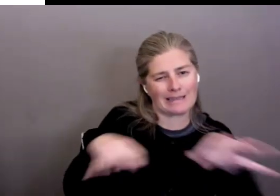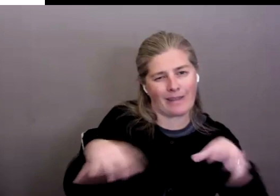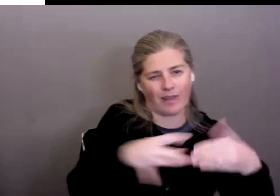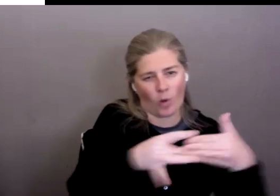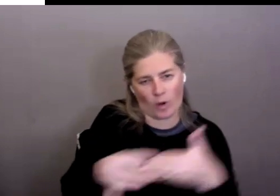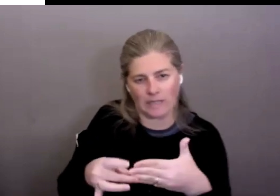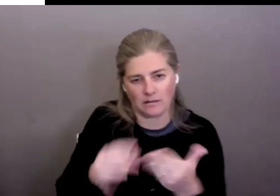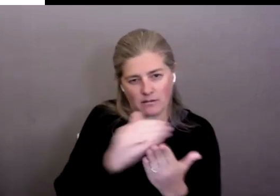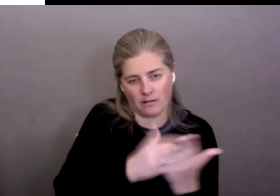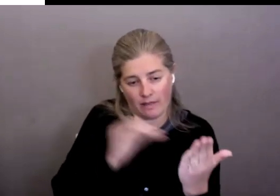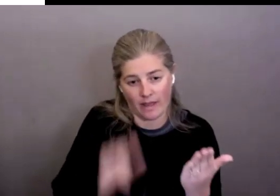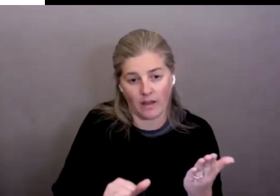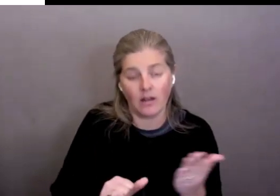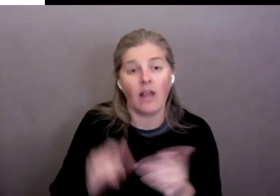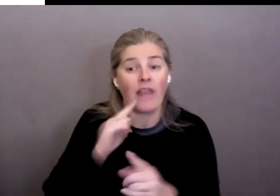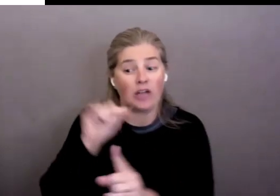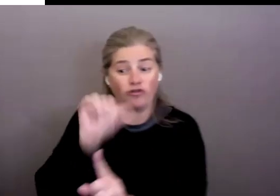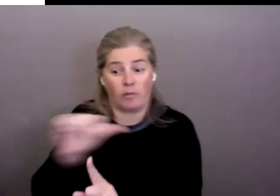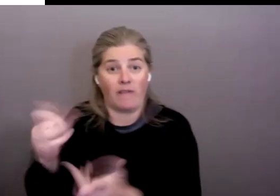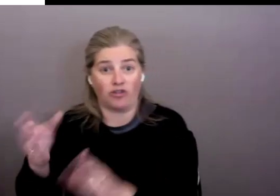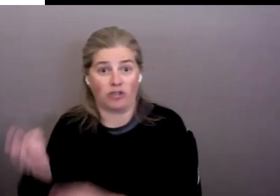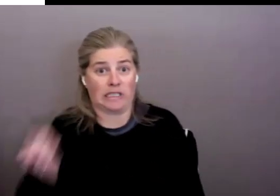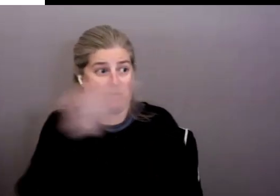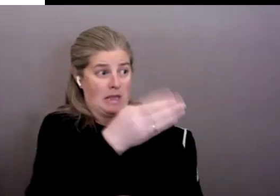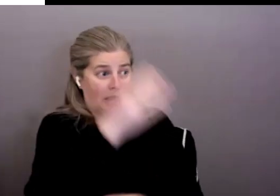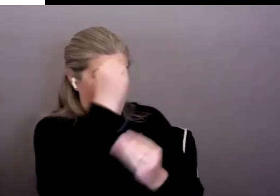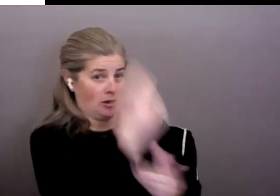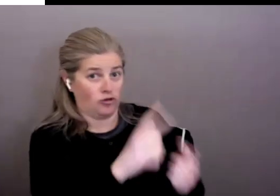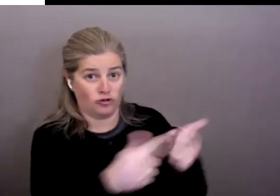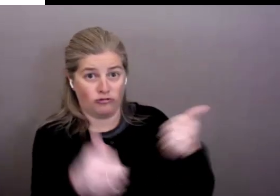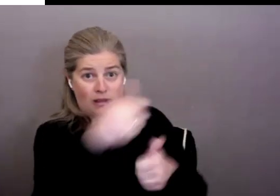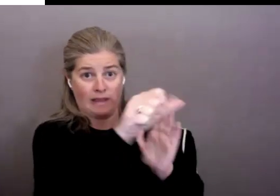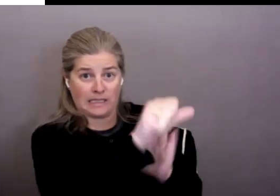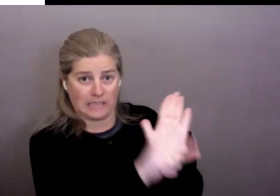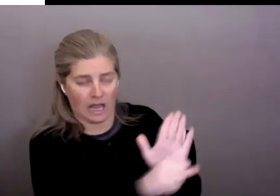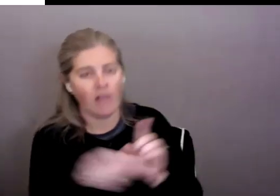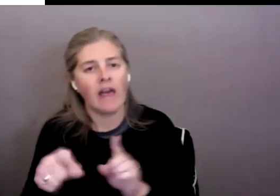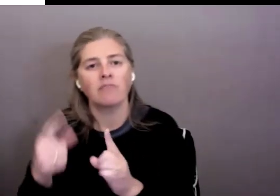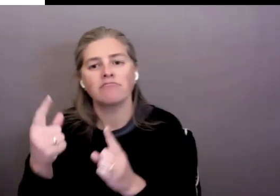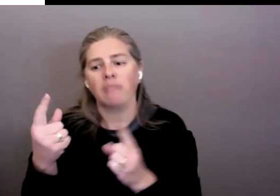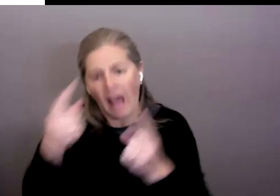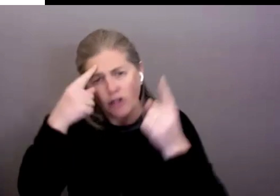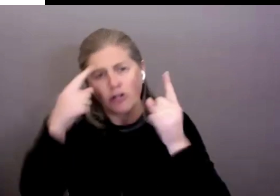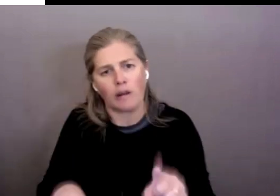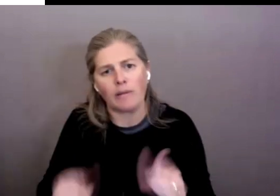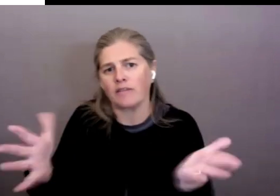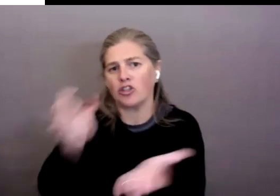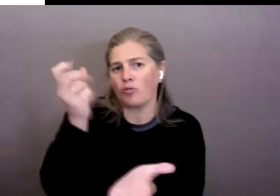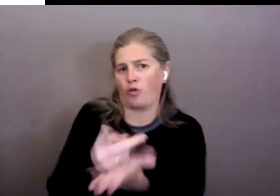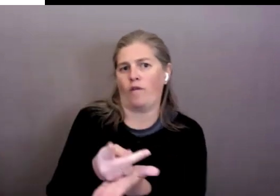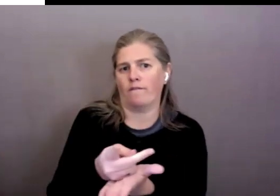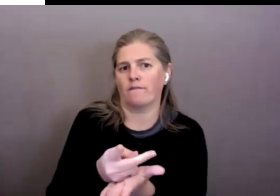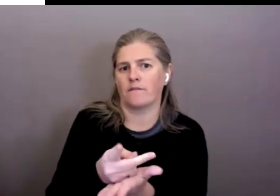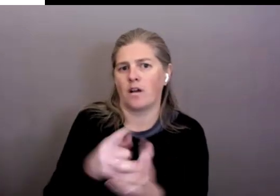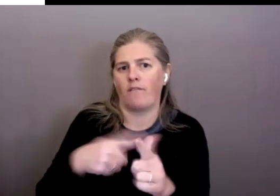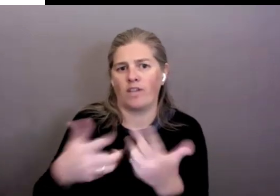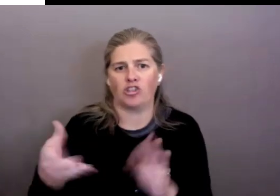state. Once the AAA has submitted the information to the state, they can consider the agreements approved upon